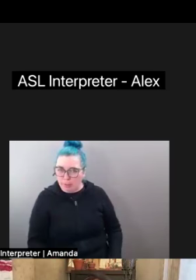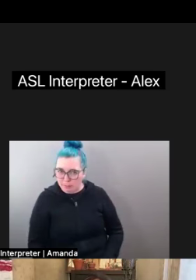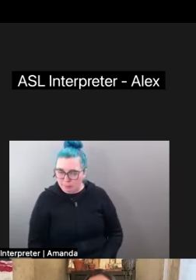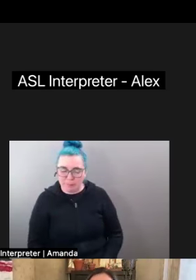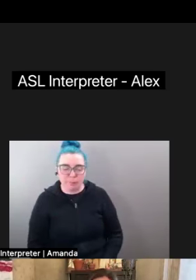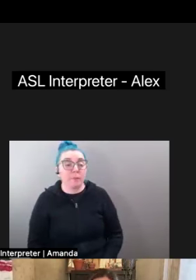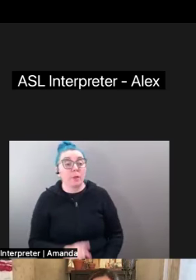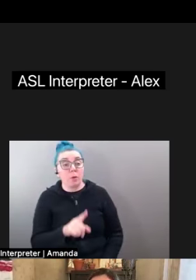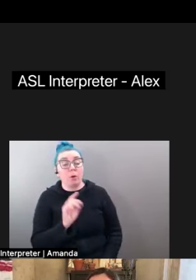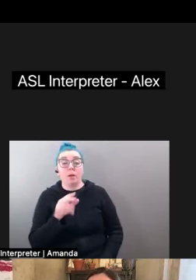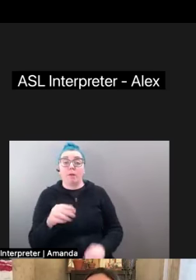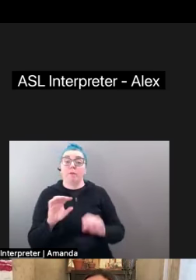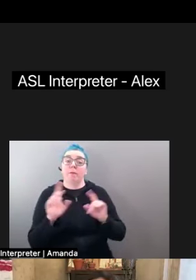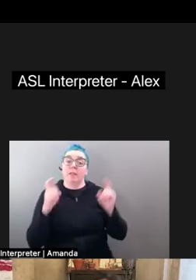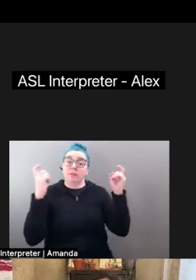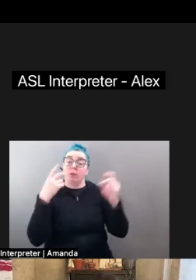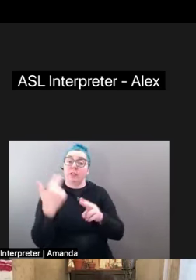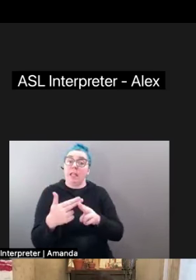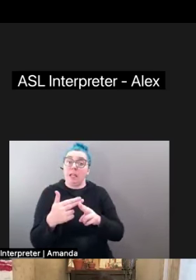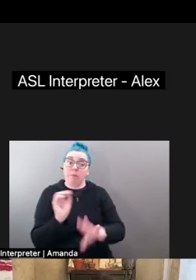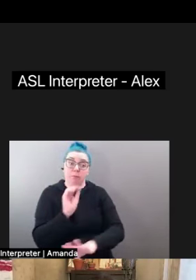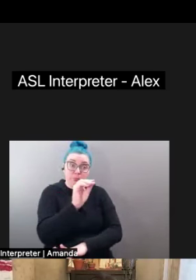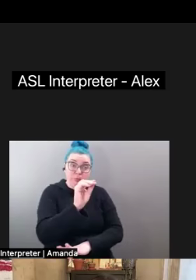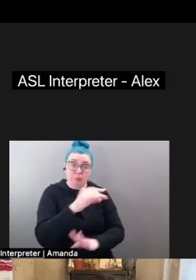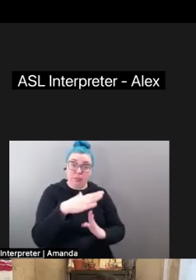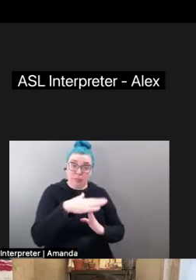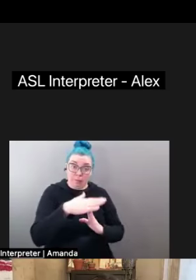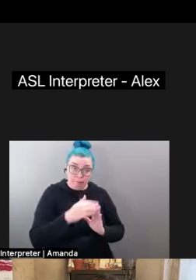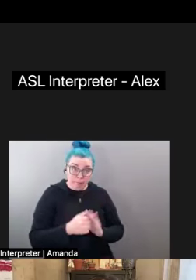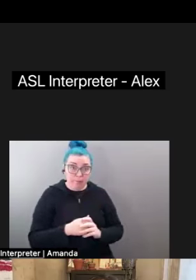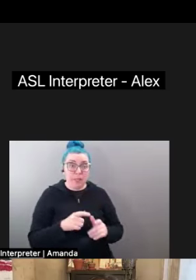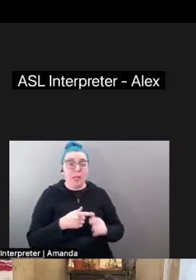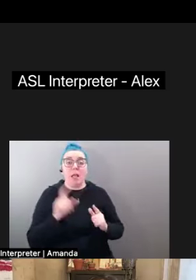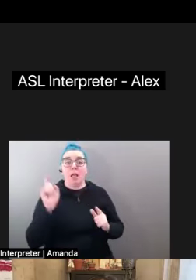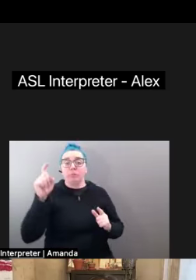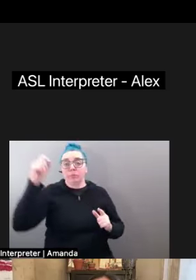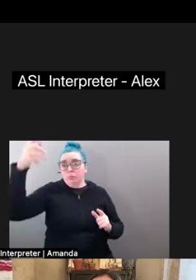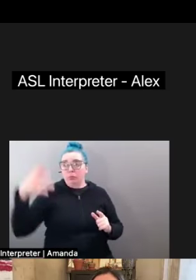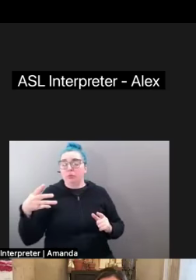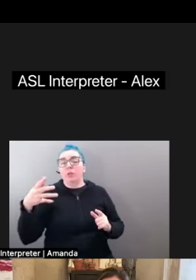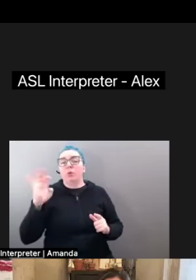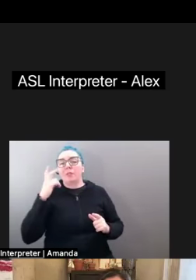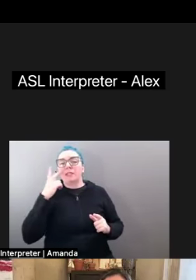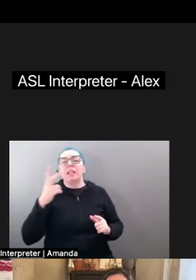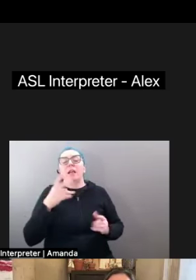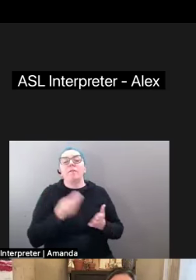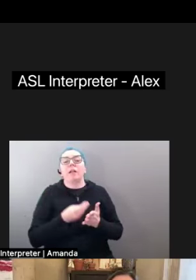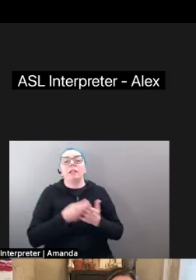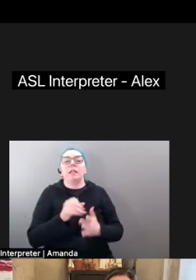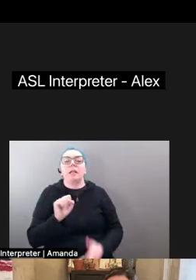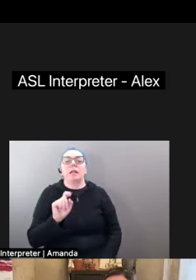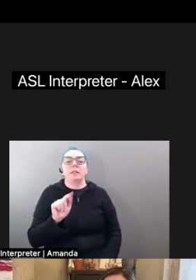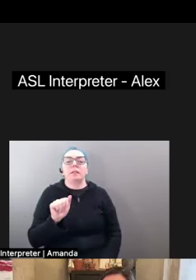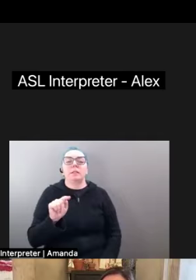at the top. This is the emerging form. There's a drop-down menu for funding status. And then there's just a budget column and then